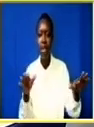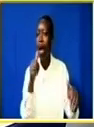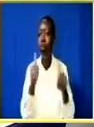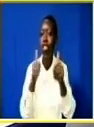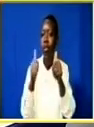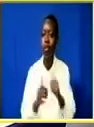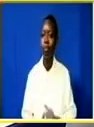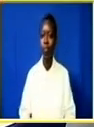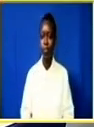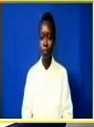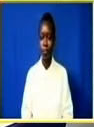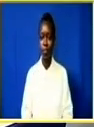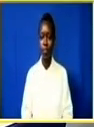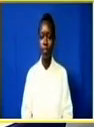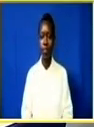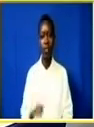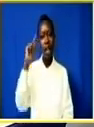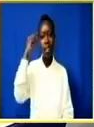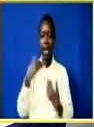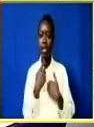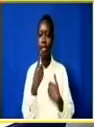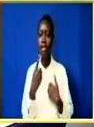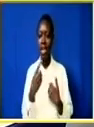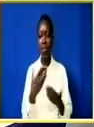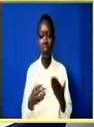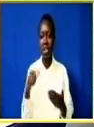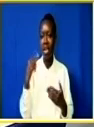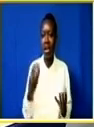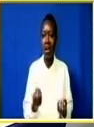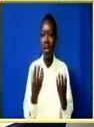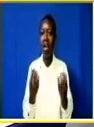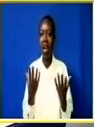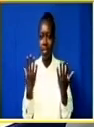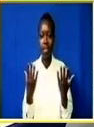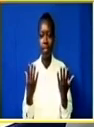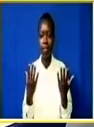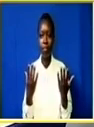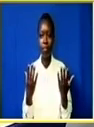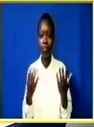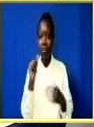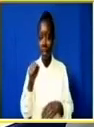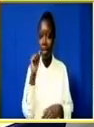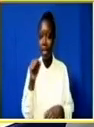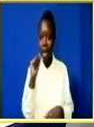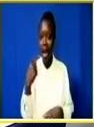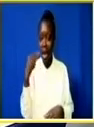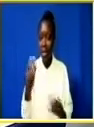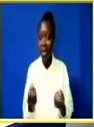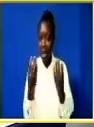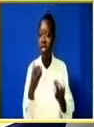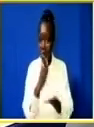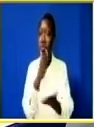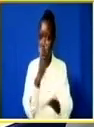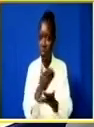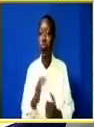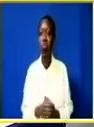creep. I think we've said grass. Mm-hmm. Remember, grass creeps. Yes, grass it creeps around the